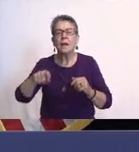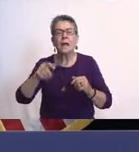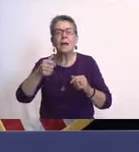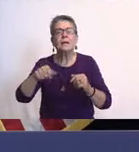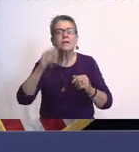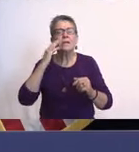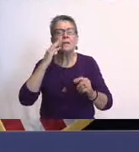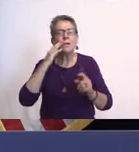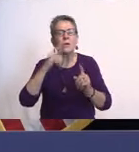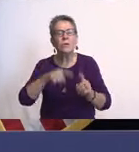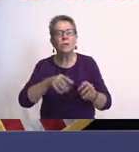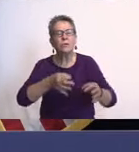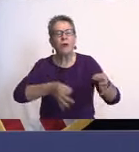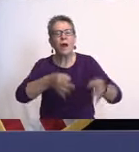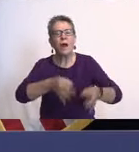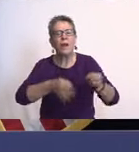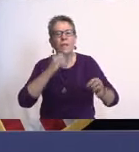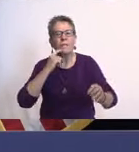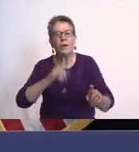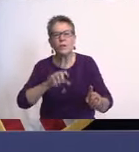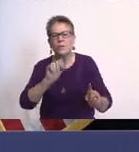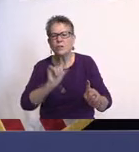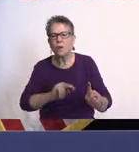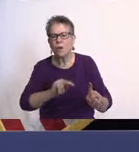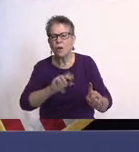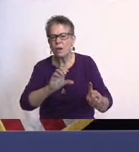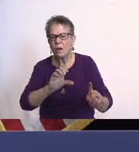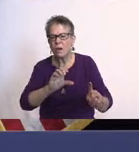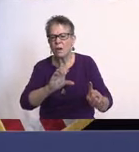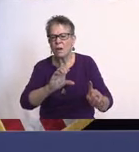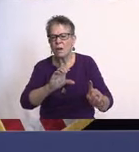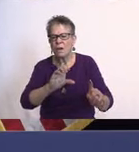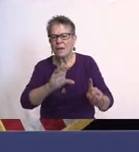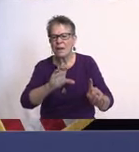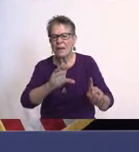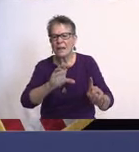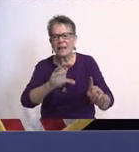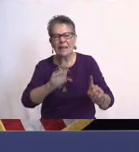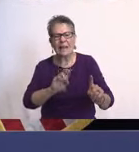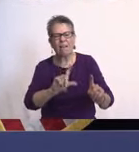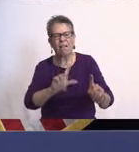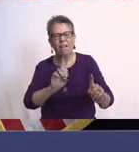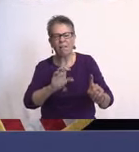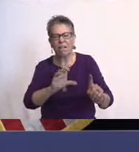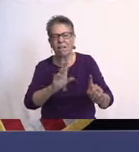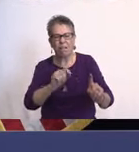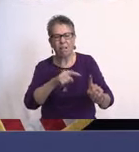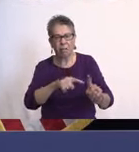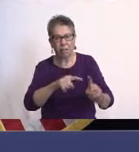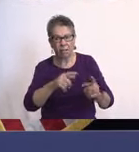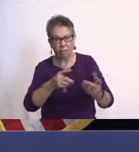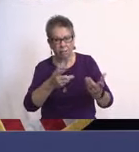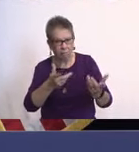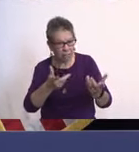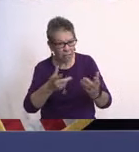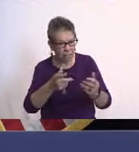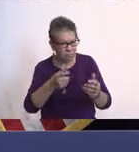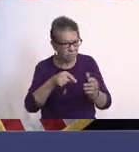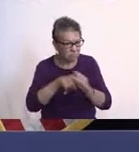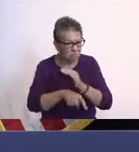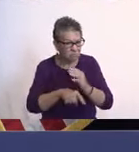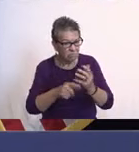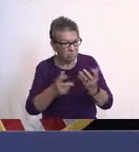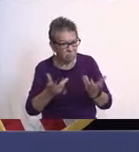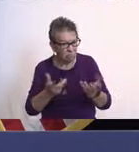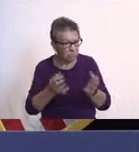on the redistricting and rewarding process. Do you believe that the public should have access to all the maps submitted for consideration before